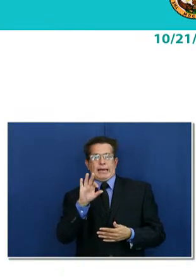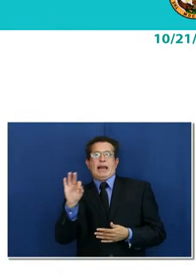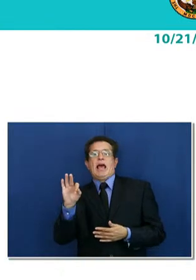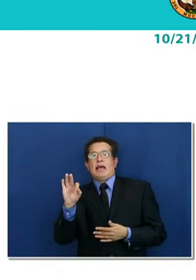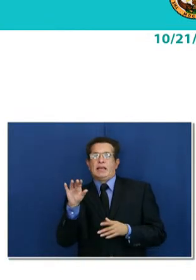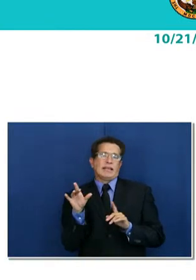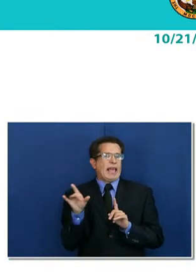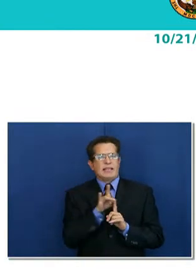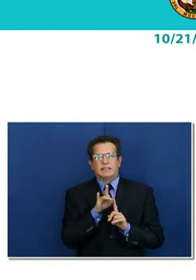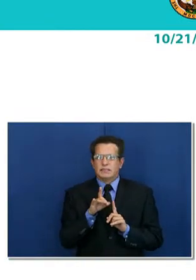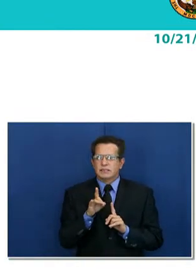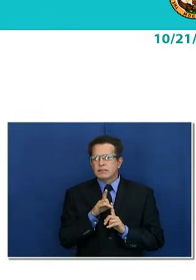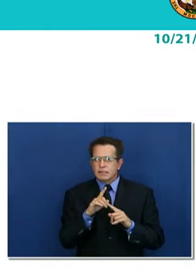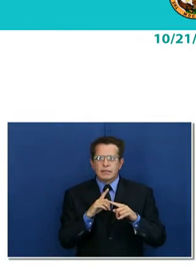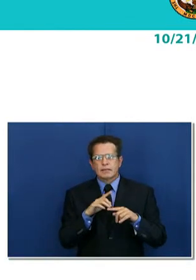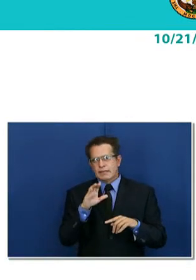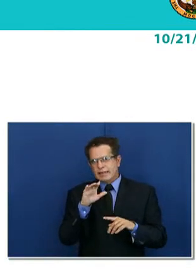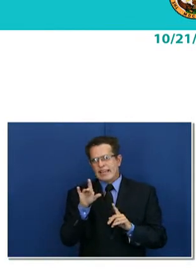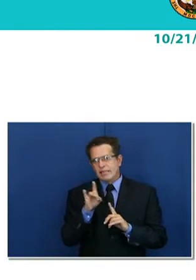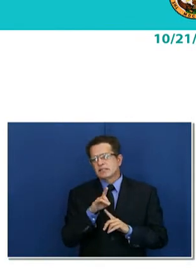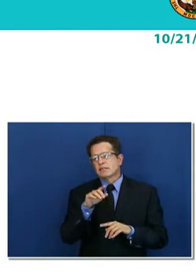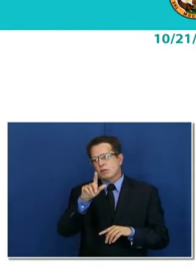30,699 cases.